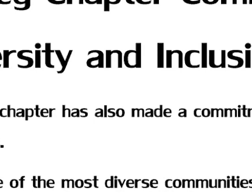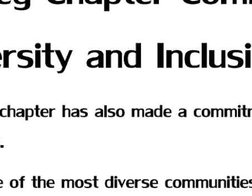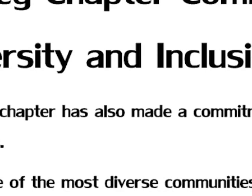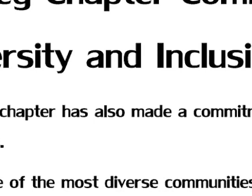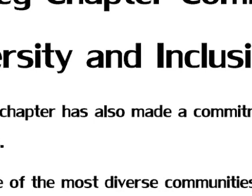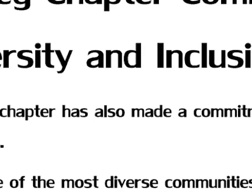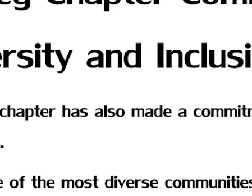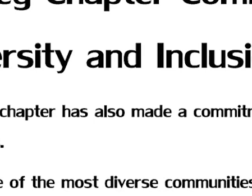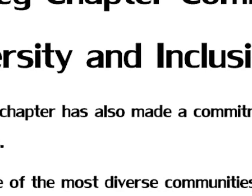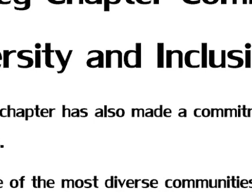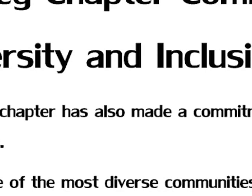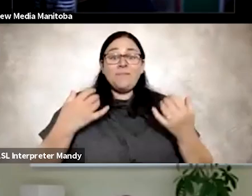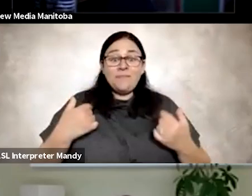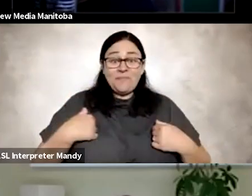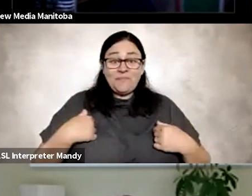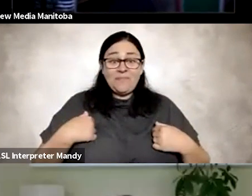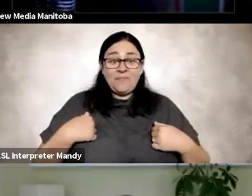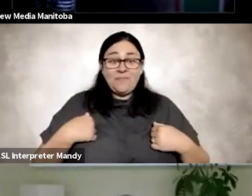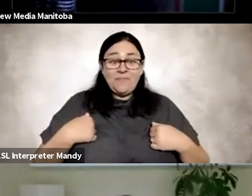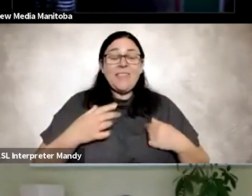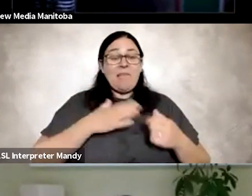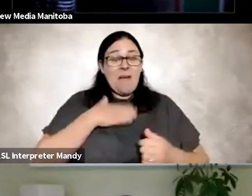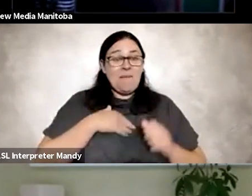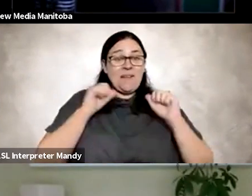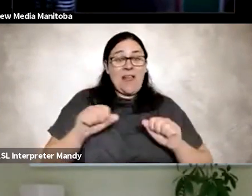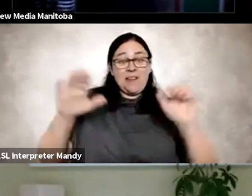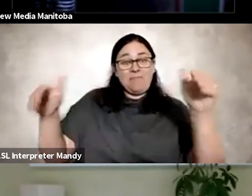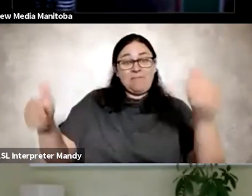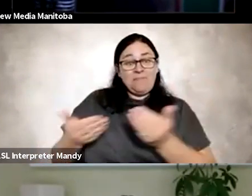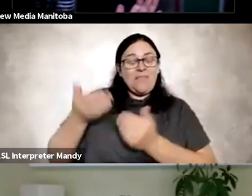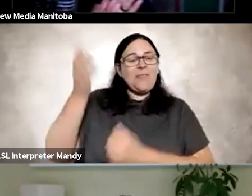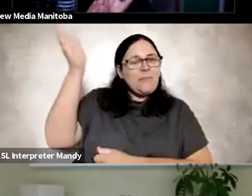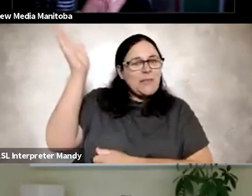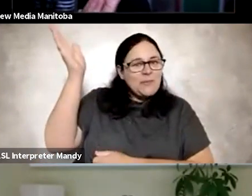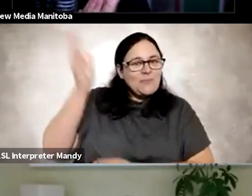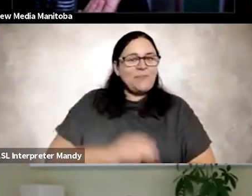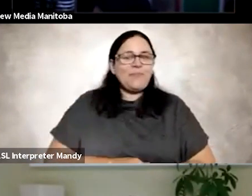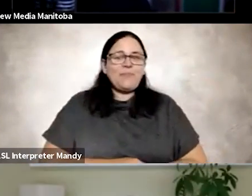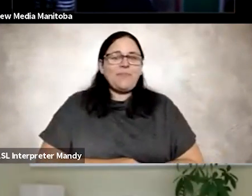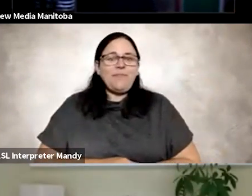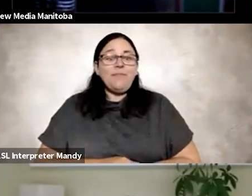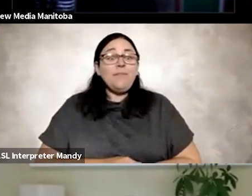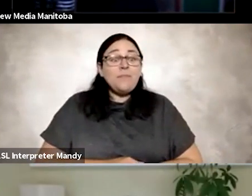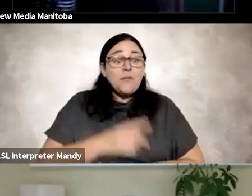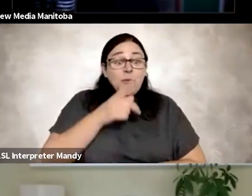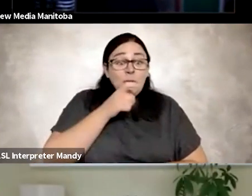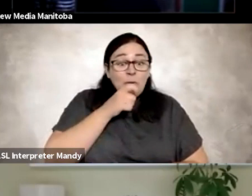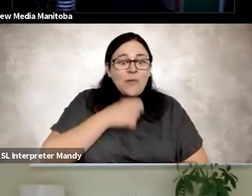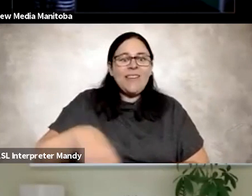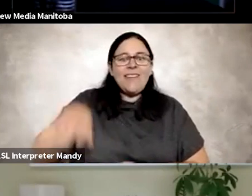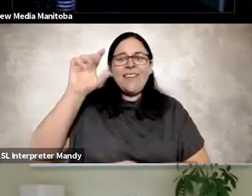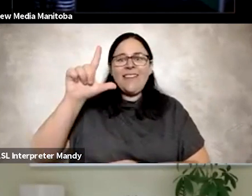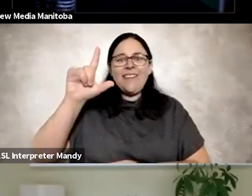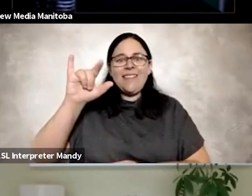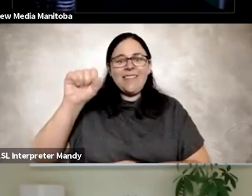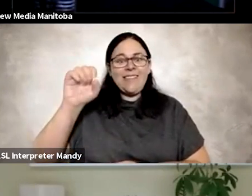I'm now also very pleased to introduce our speaker for today. And that's Lise Brown. So